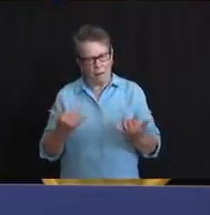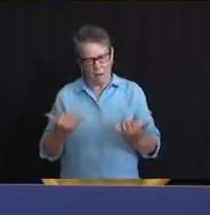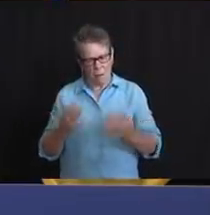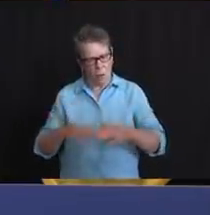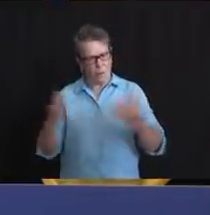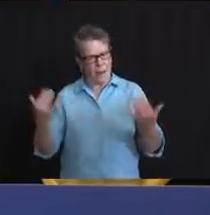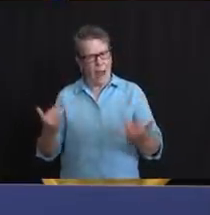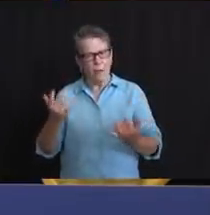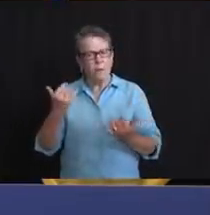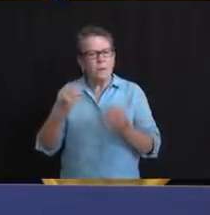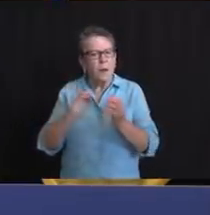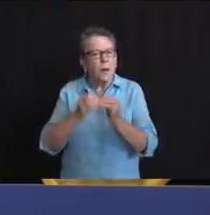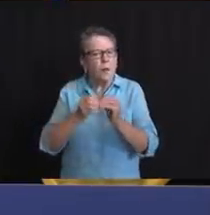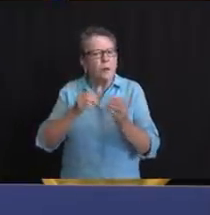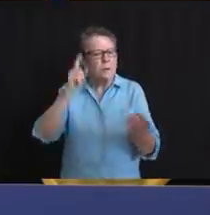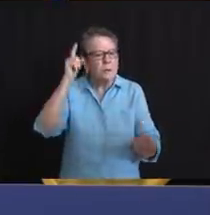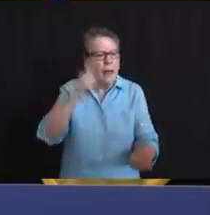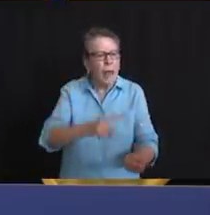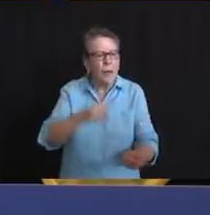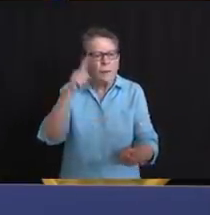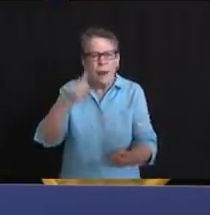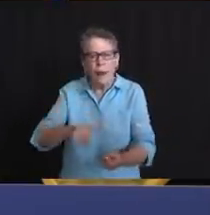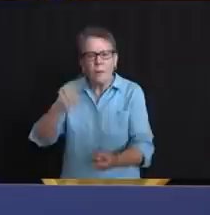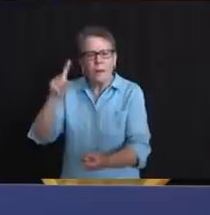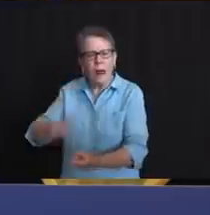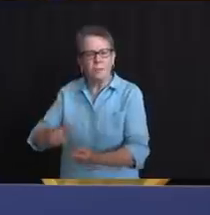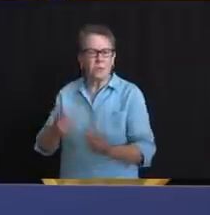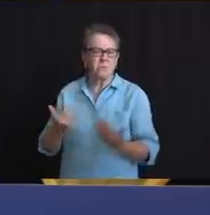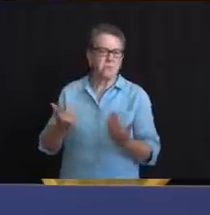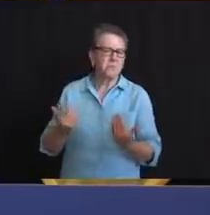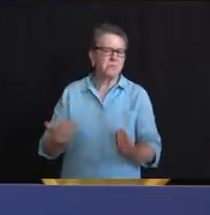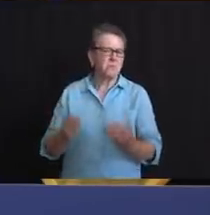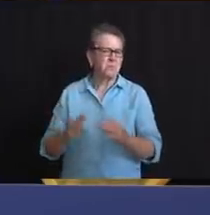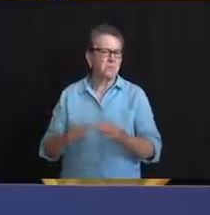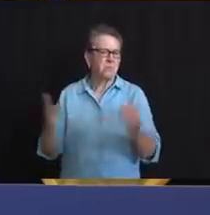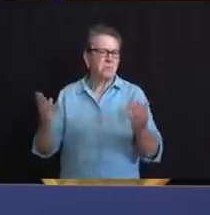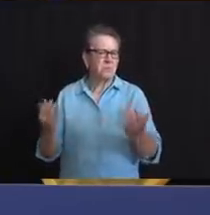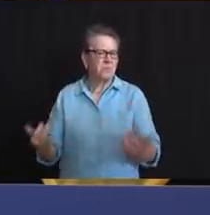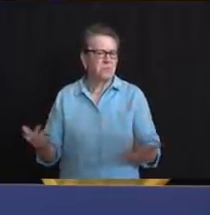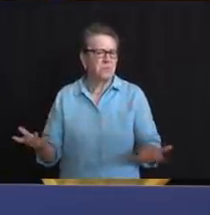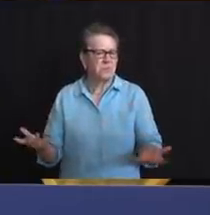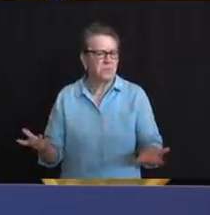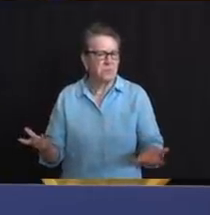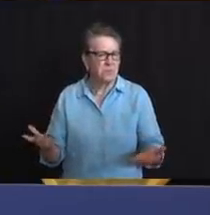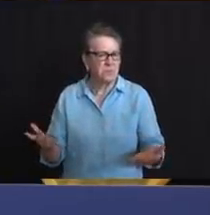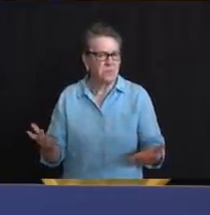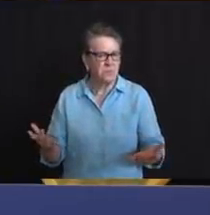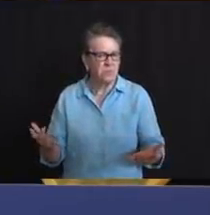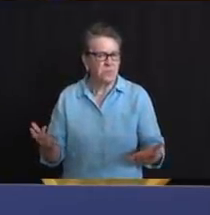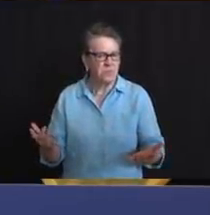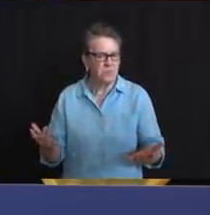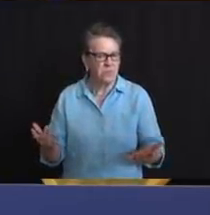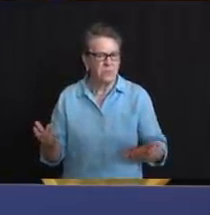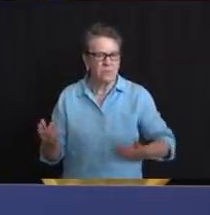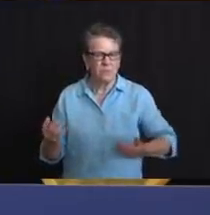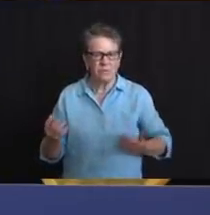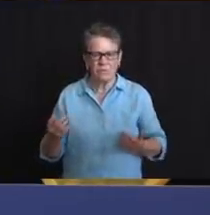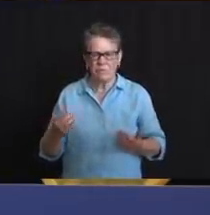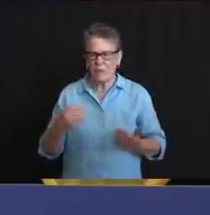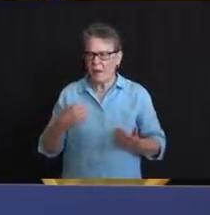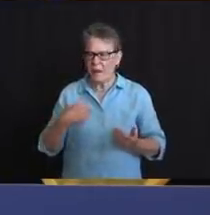the numbers, and that progress is significant, and I would suspect, Judy, that the next 4 days we'll see